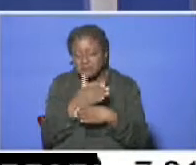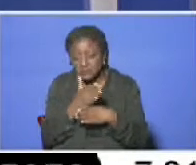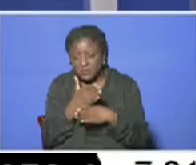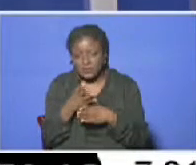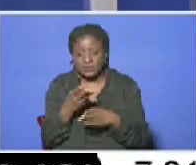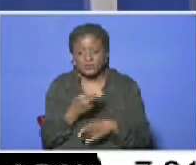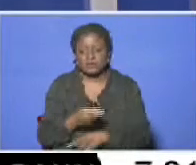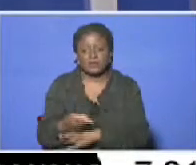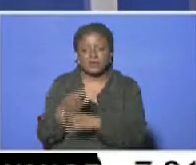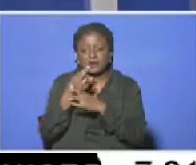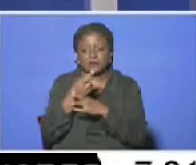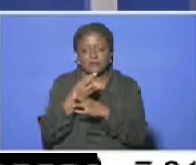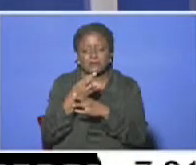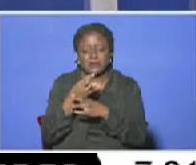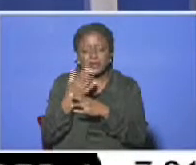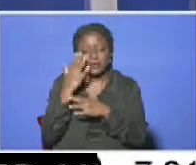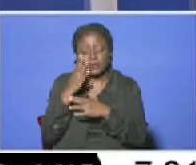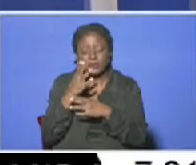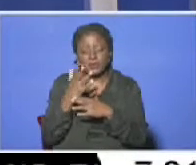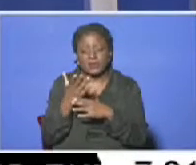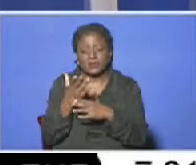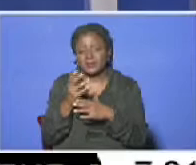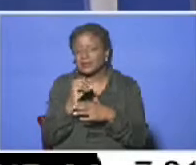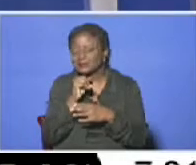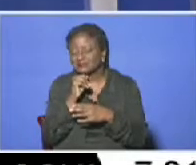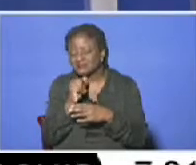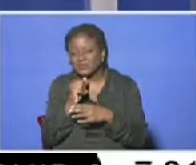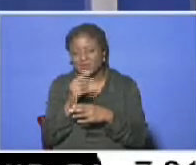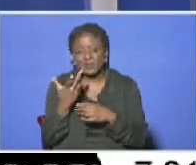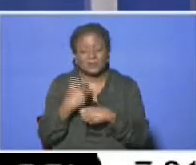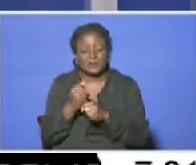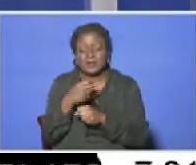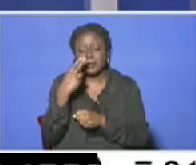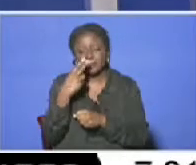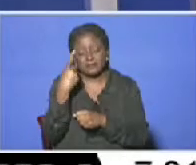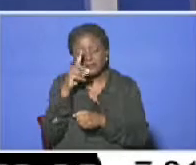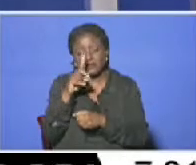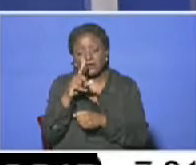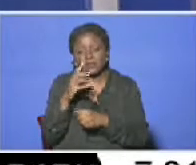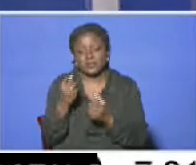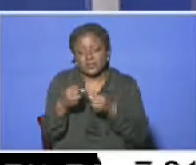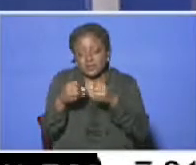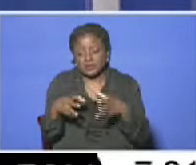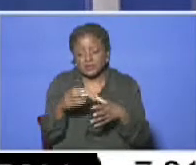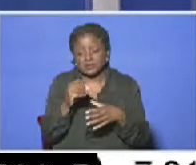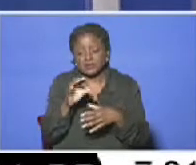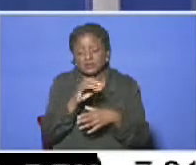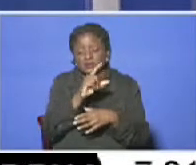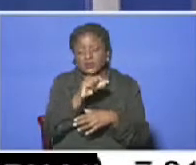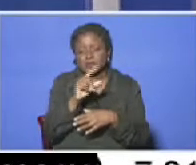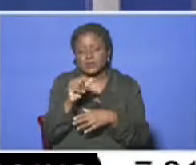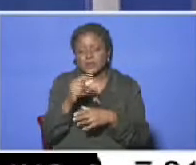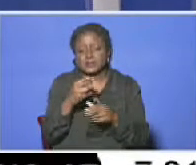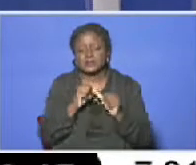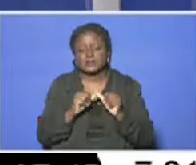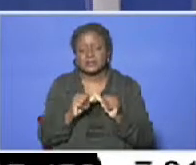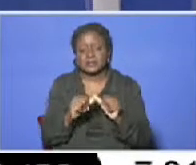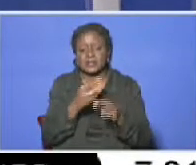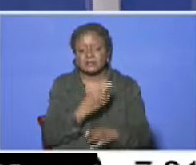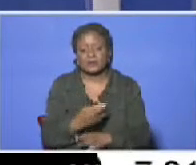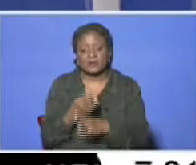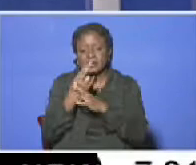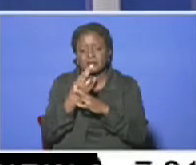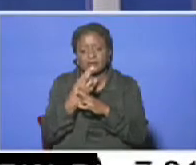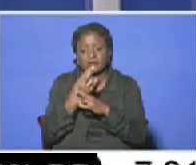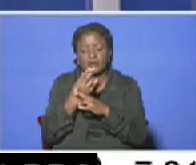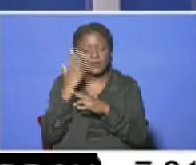year would barely offset the losses of 2020. The report underscores that sustained recovery from the pandemic will depend